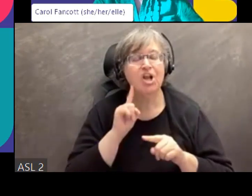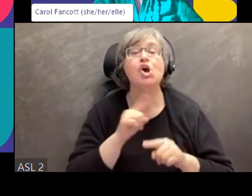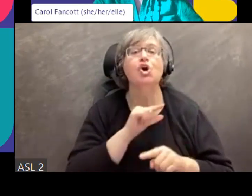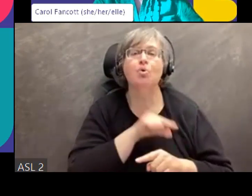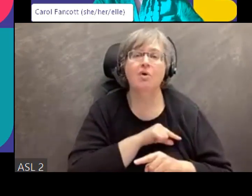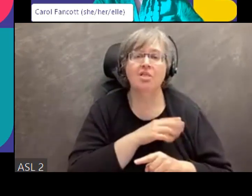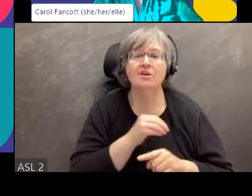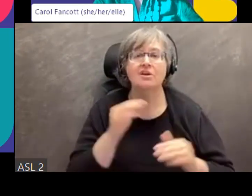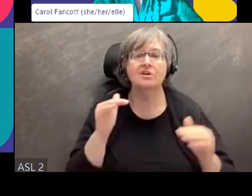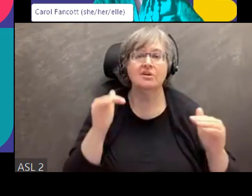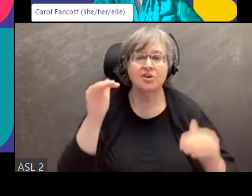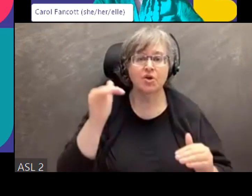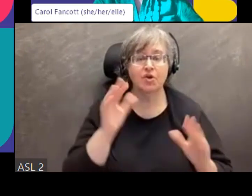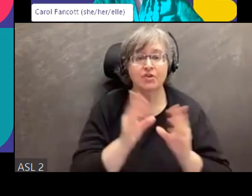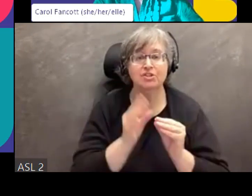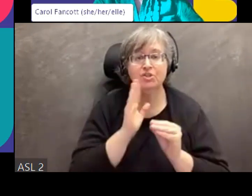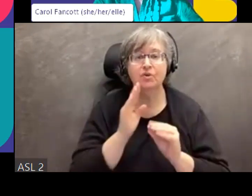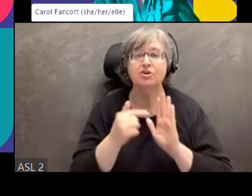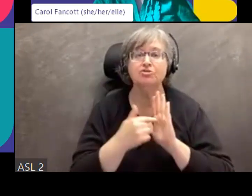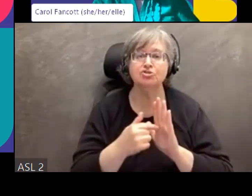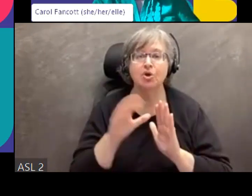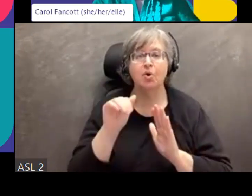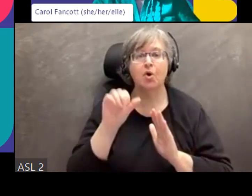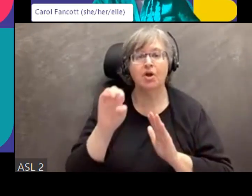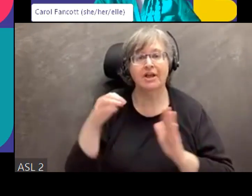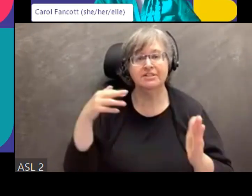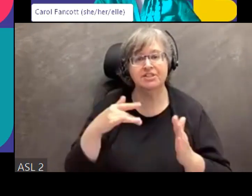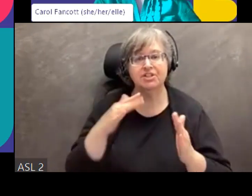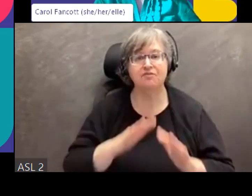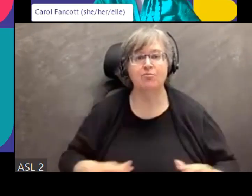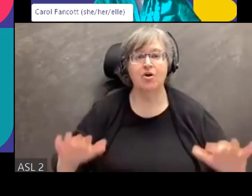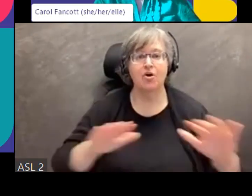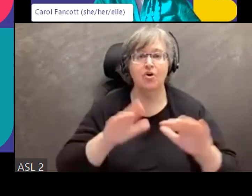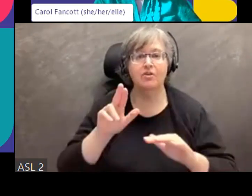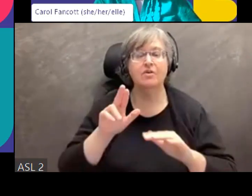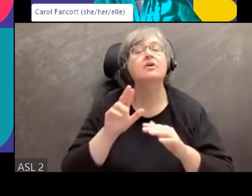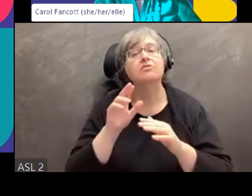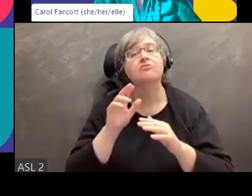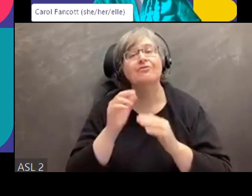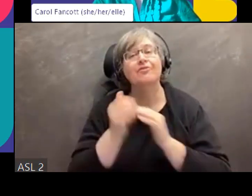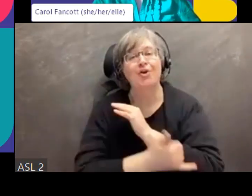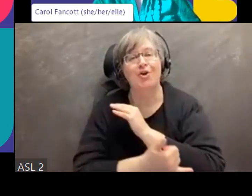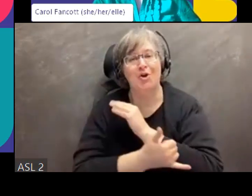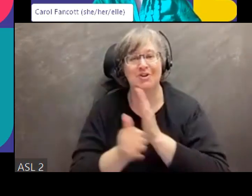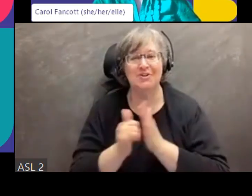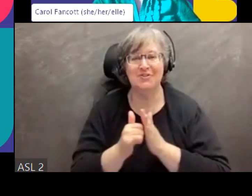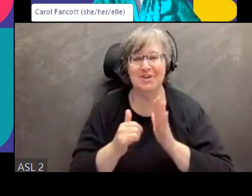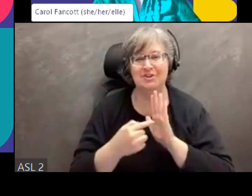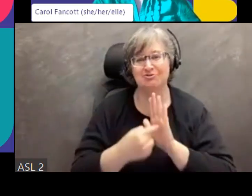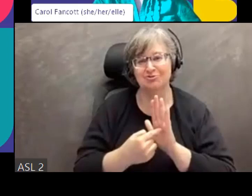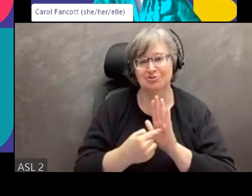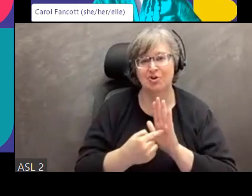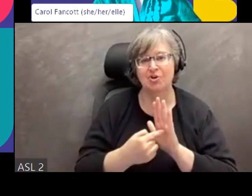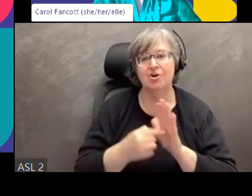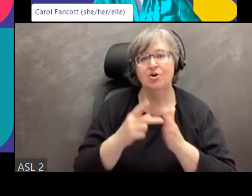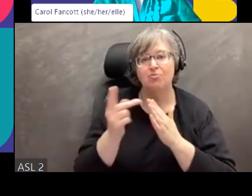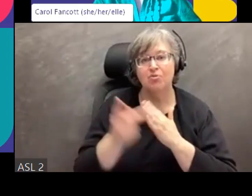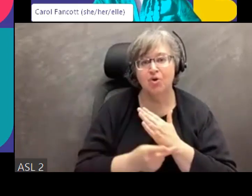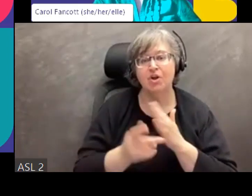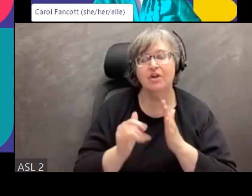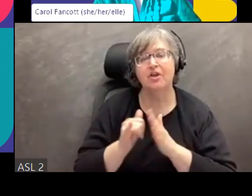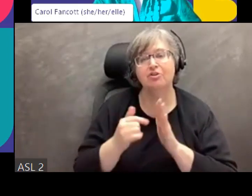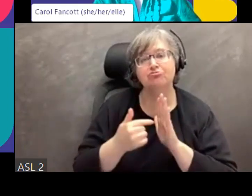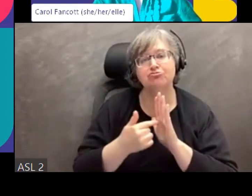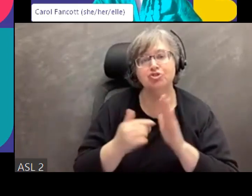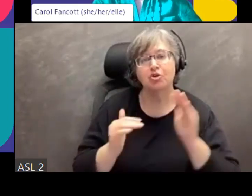equality, and inequity. And so these sessions are going to feature case studies from across the country that showcase programs designed